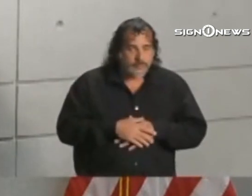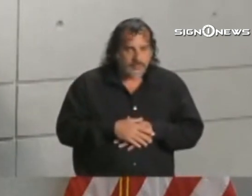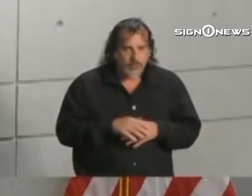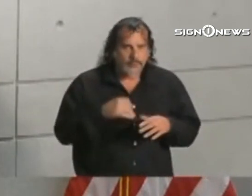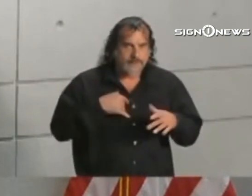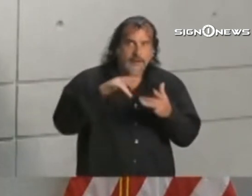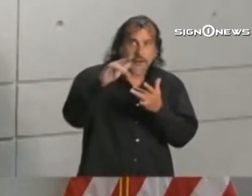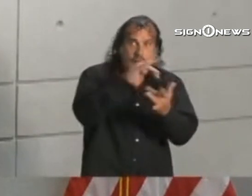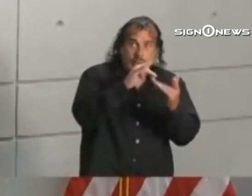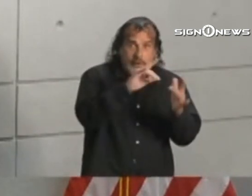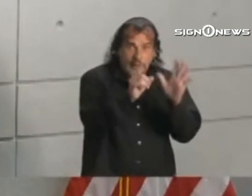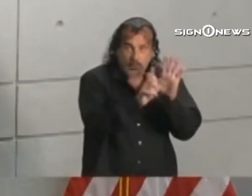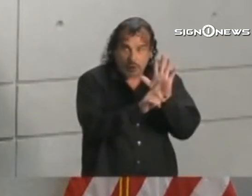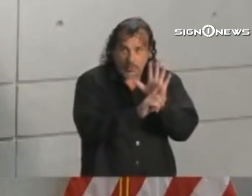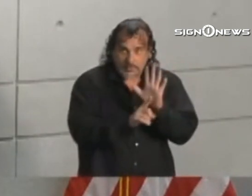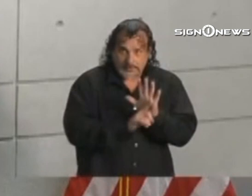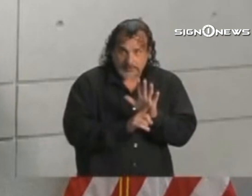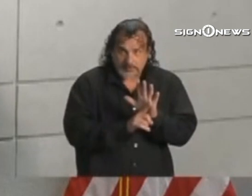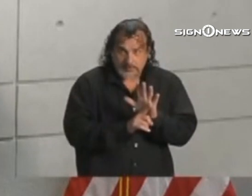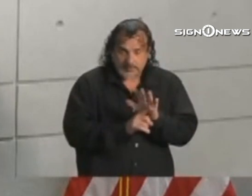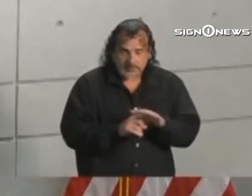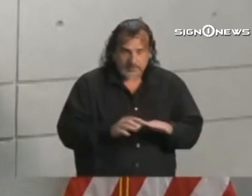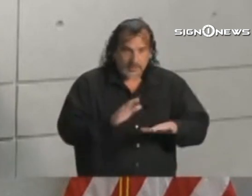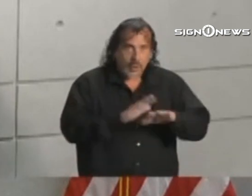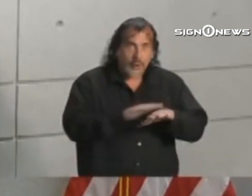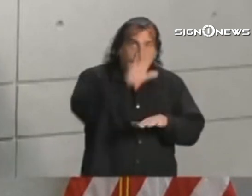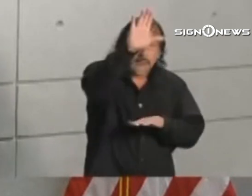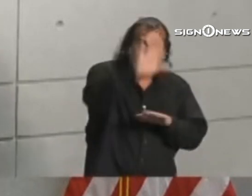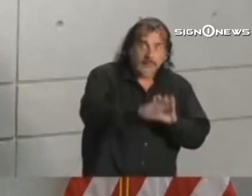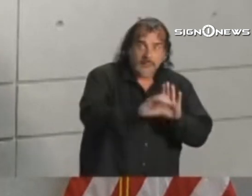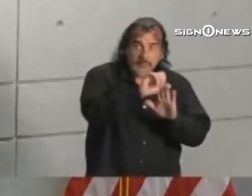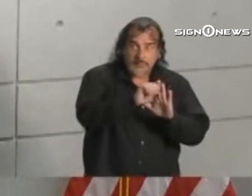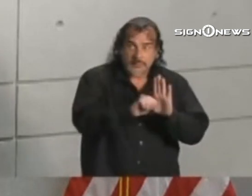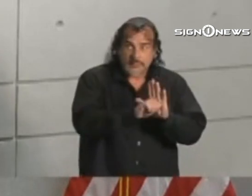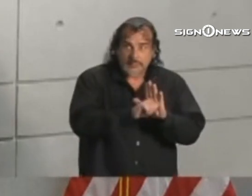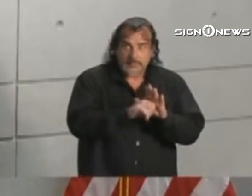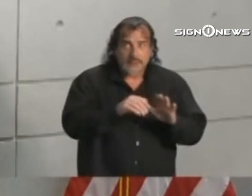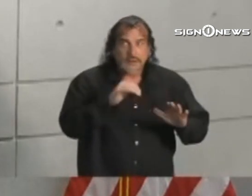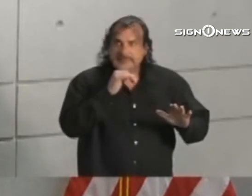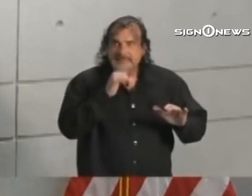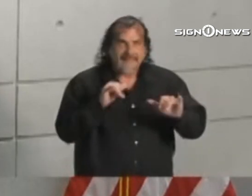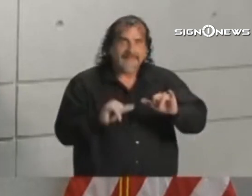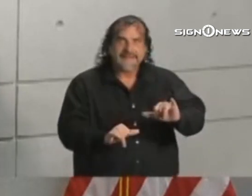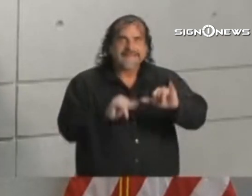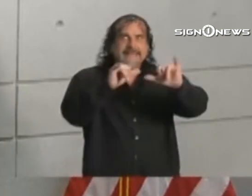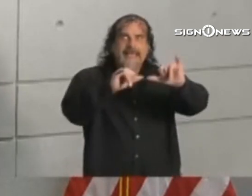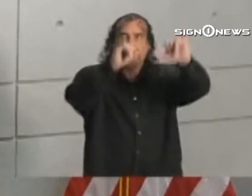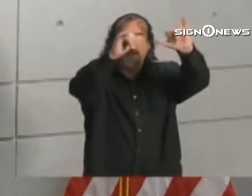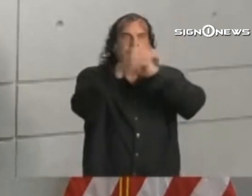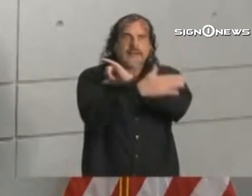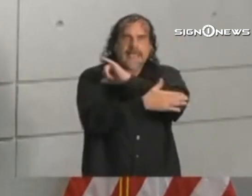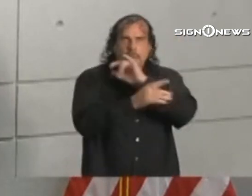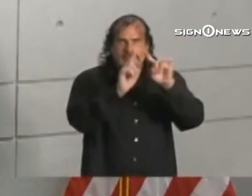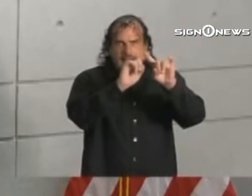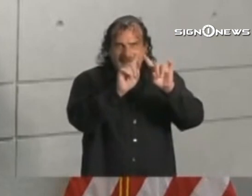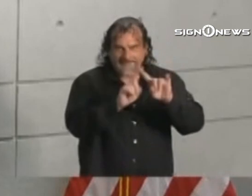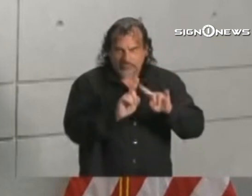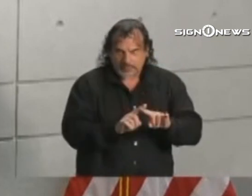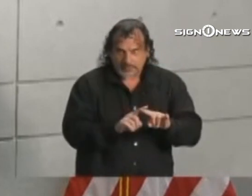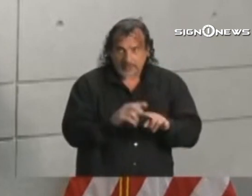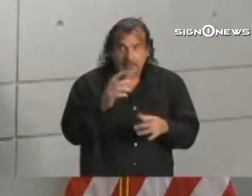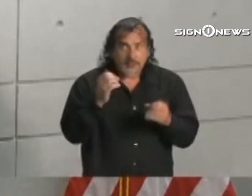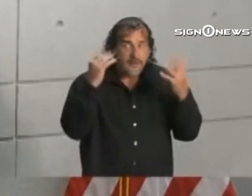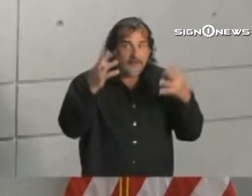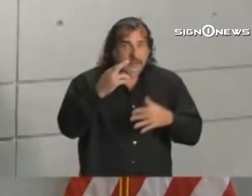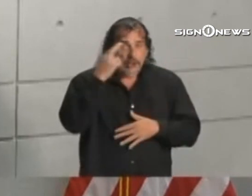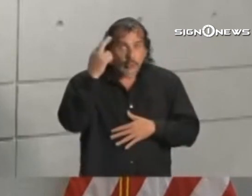alarms across the state is that it's not the same everywhere. And there's a lot of reasons for that. Number one is those